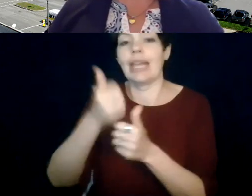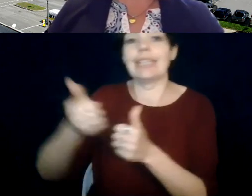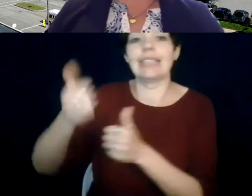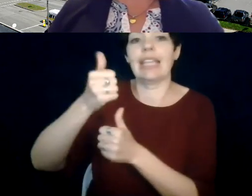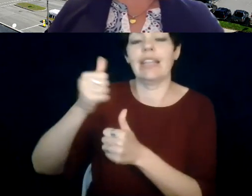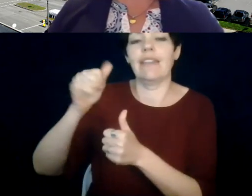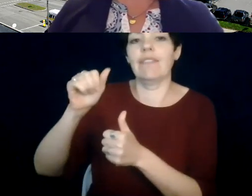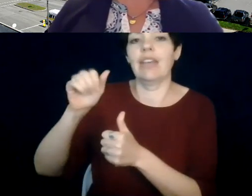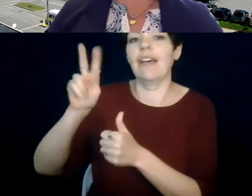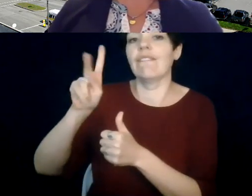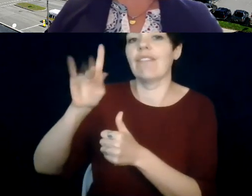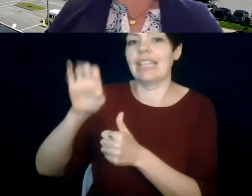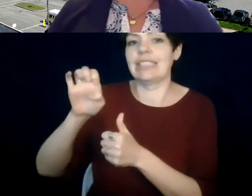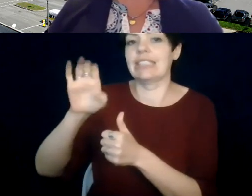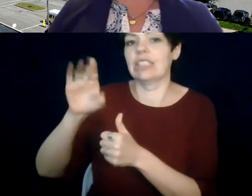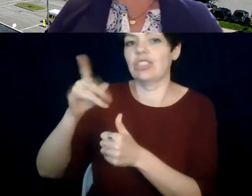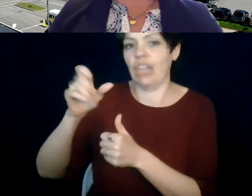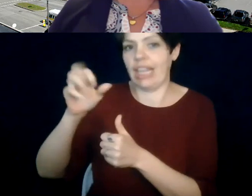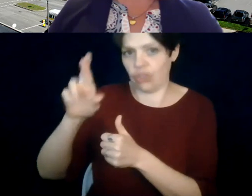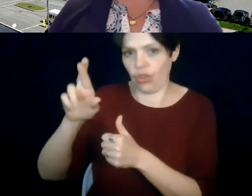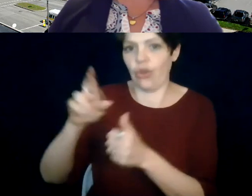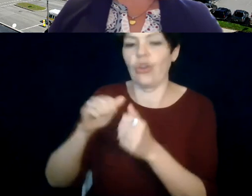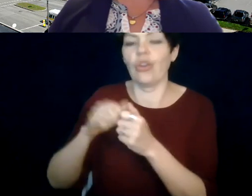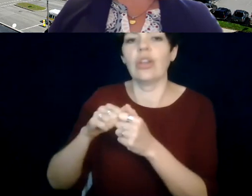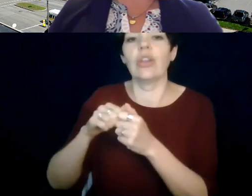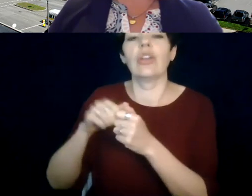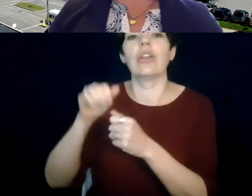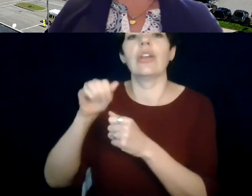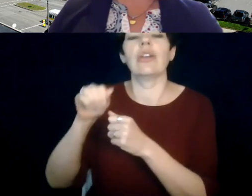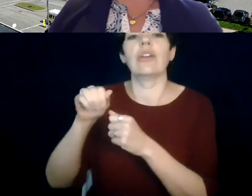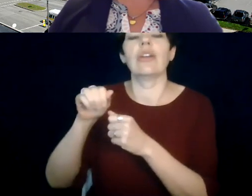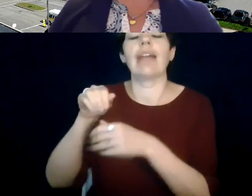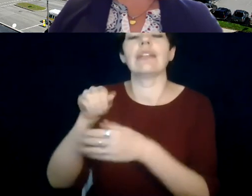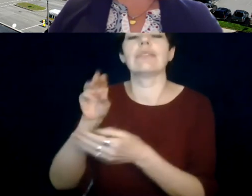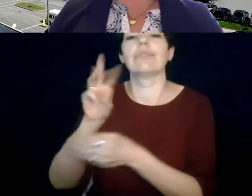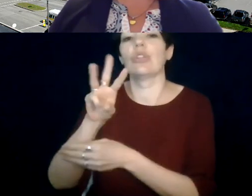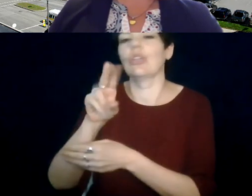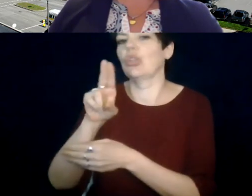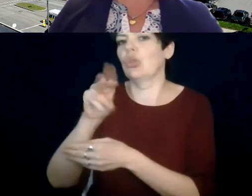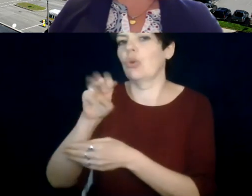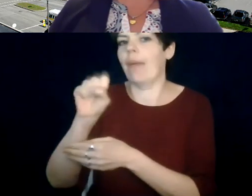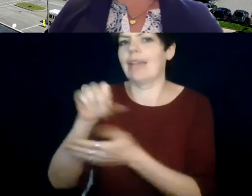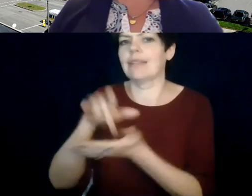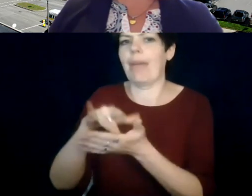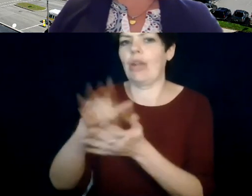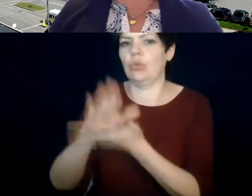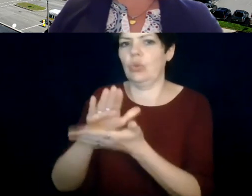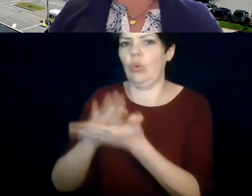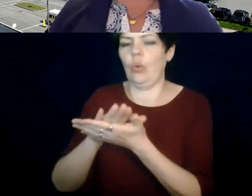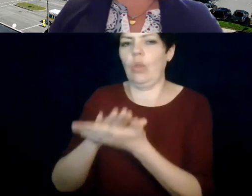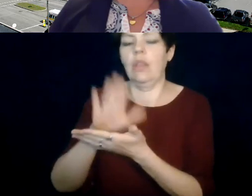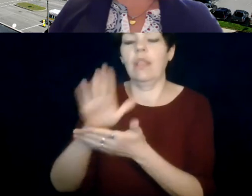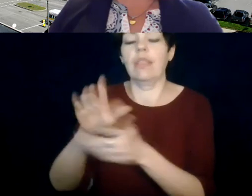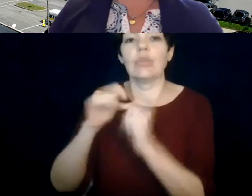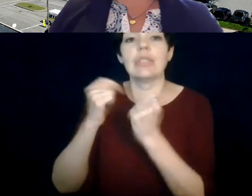Medicine, which is the Consulting and Operations Division of UMass Medical School. Through its team of healthcare policy,